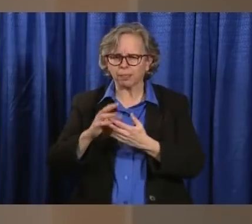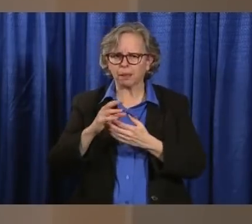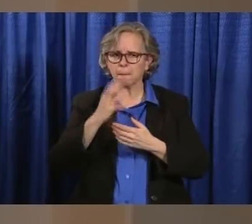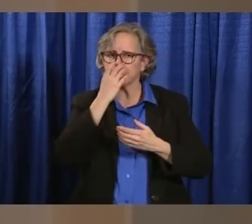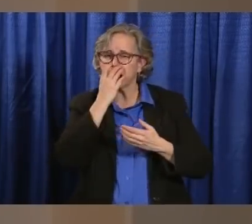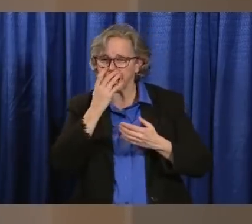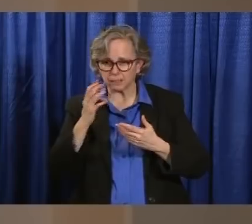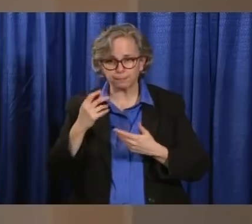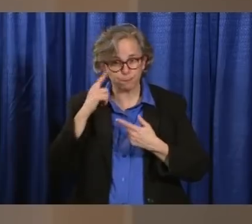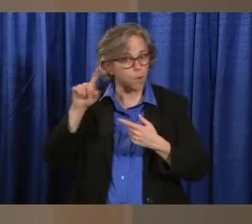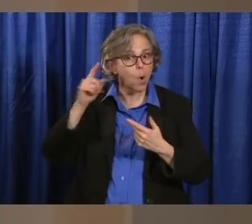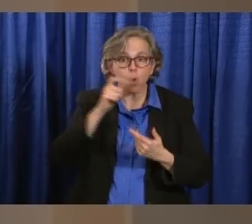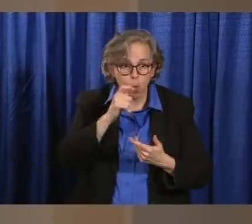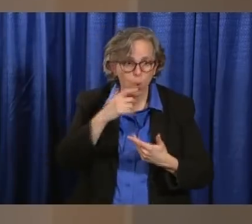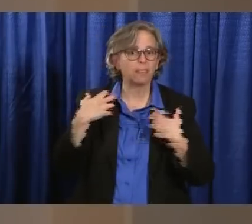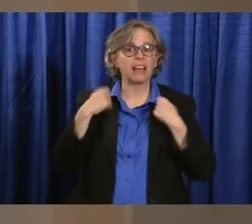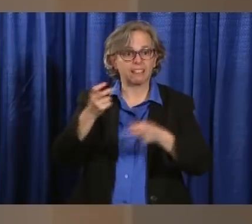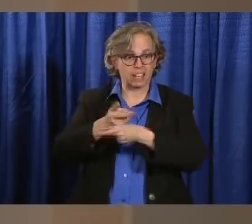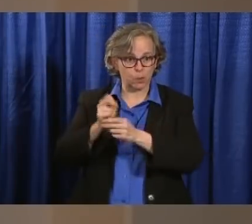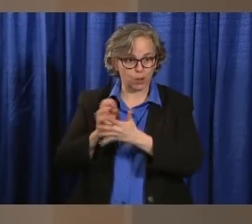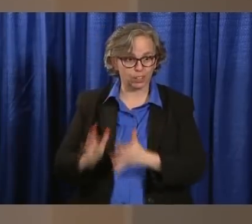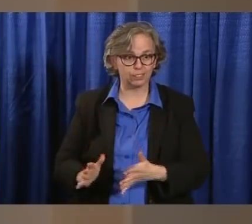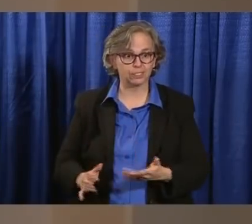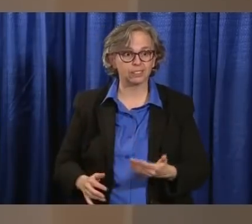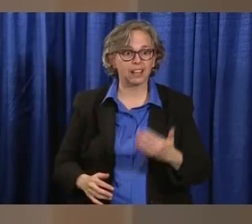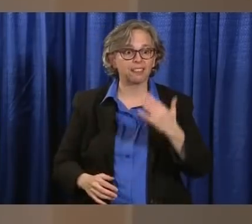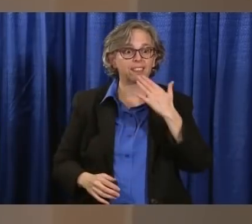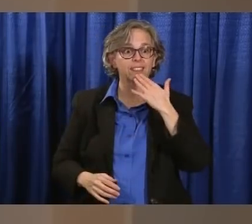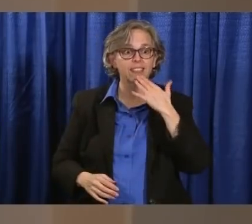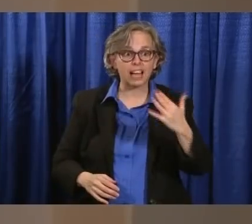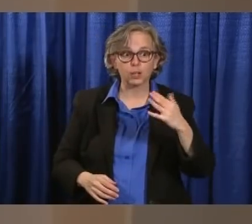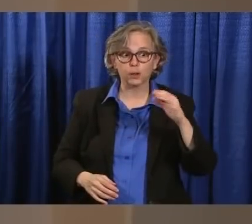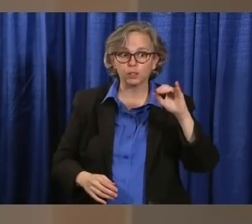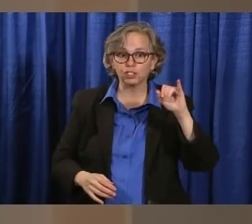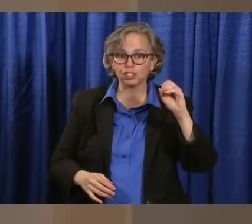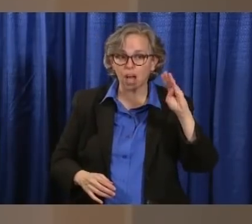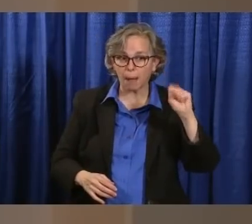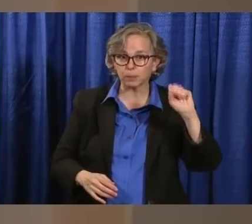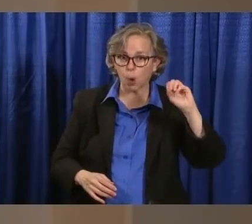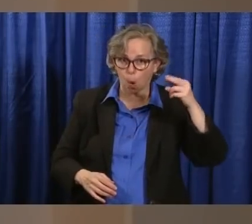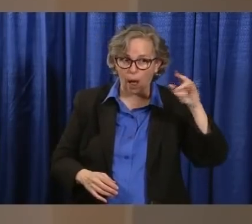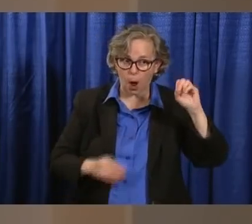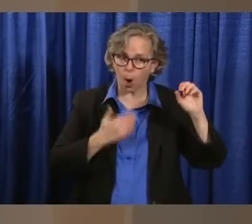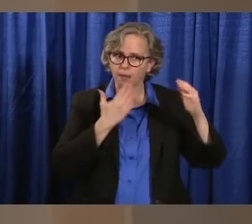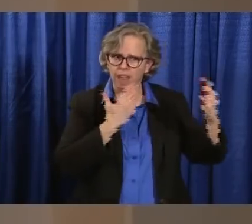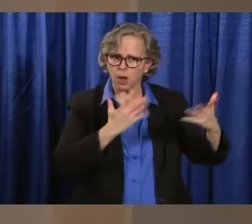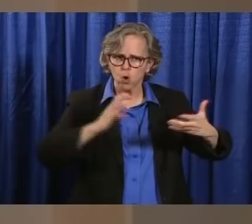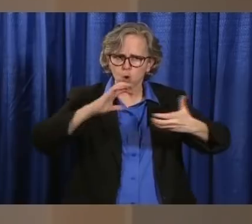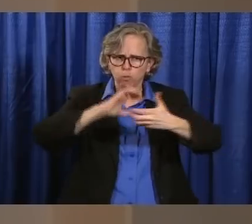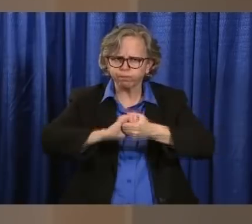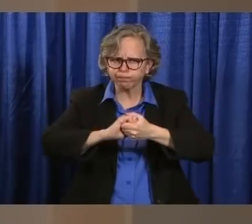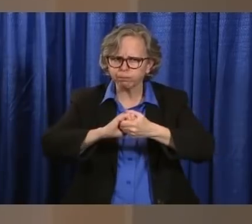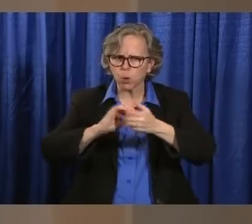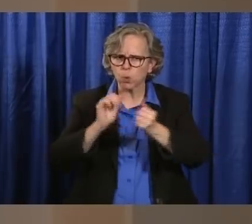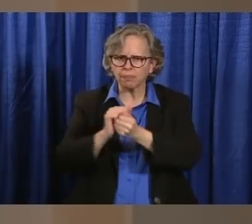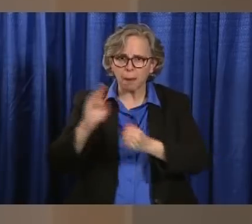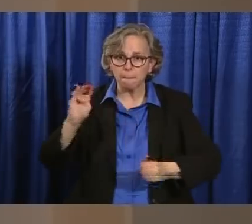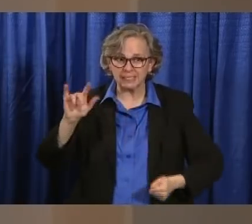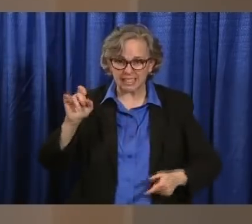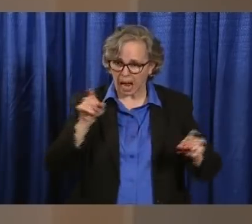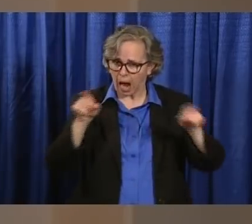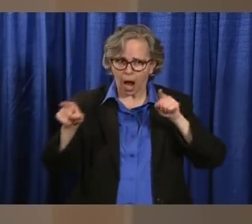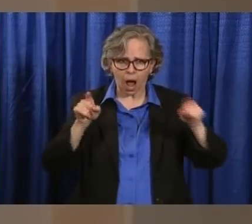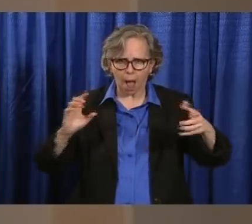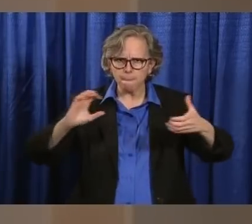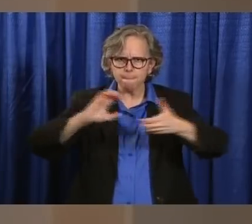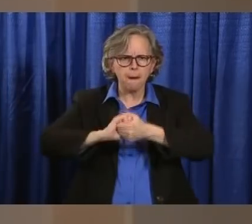Jobs Ohio and a partnership with Battelle, they are going to make the sterilization process for all of